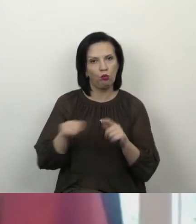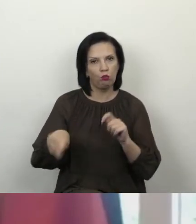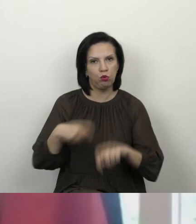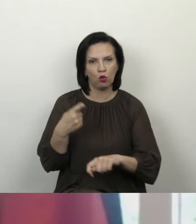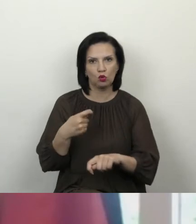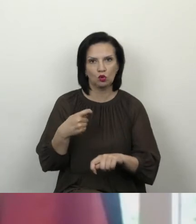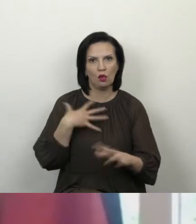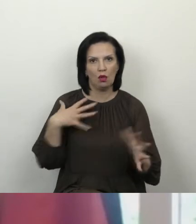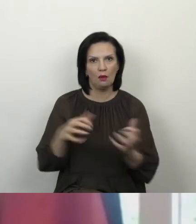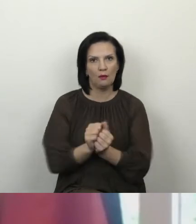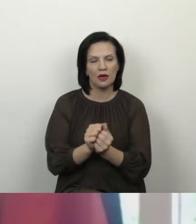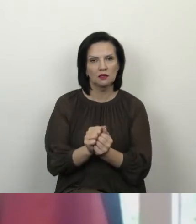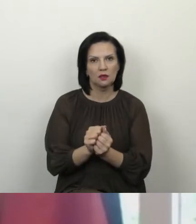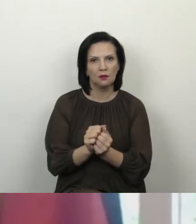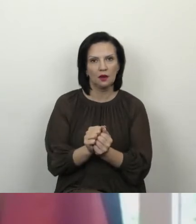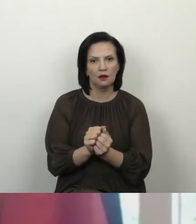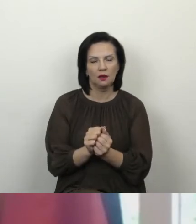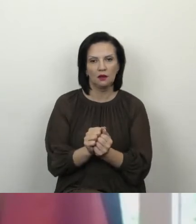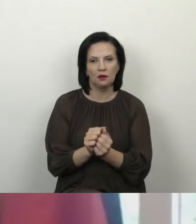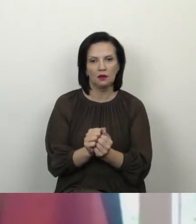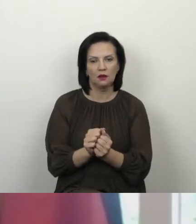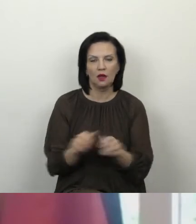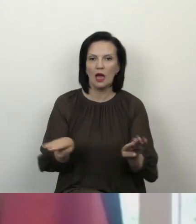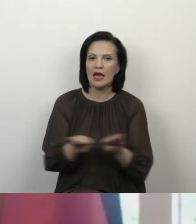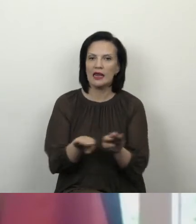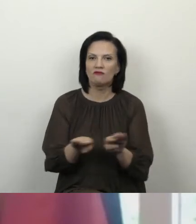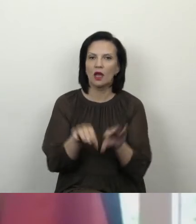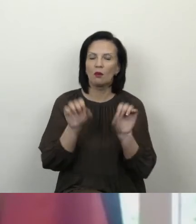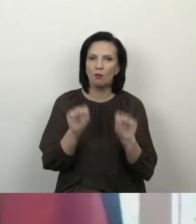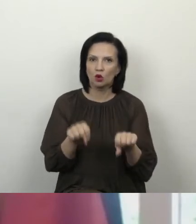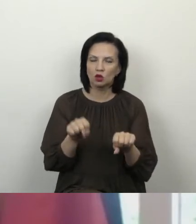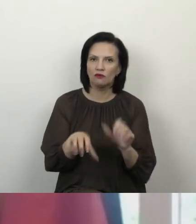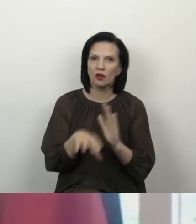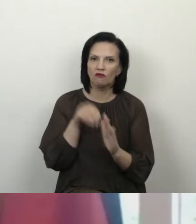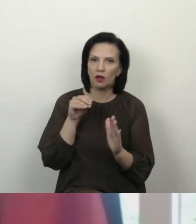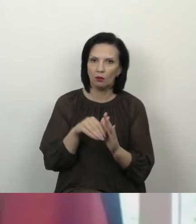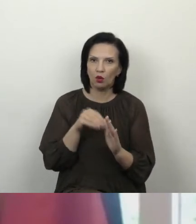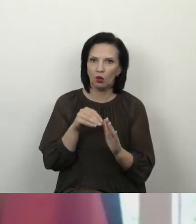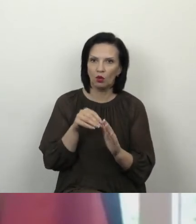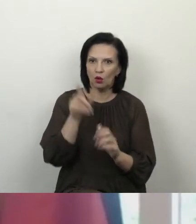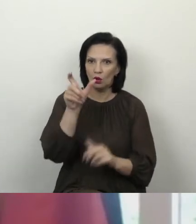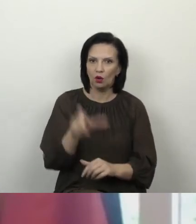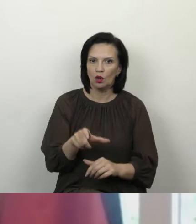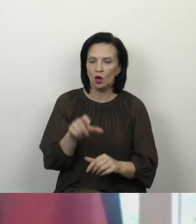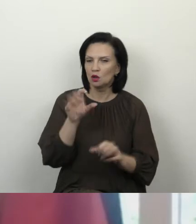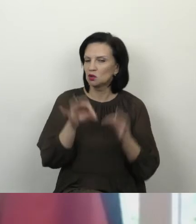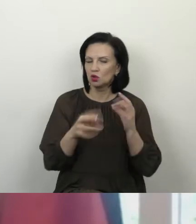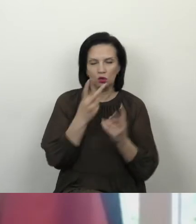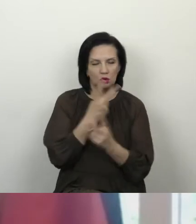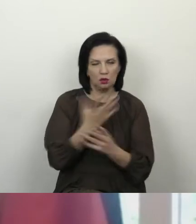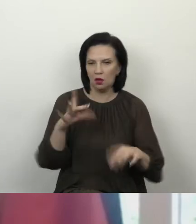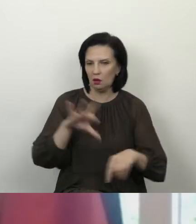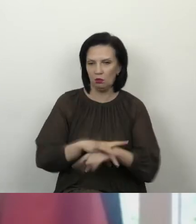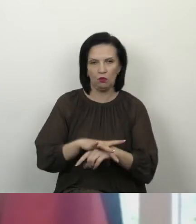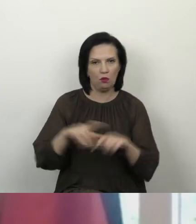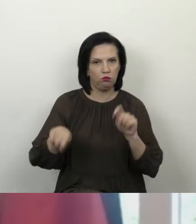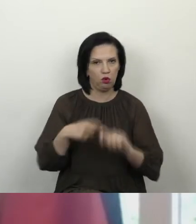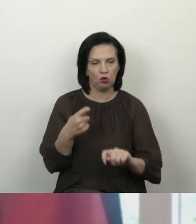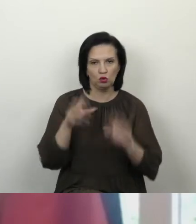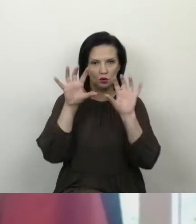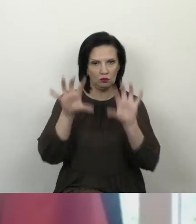opportunities. The court was not able to find a violation of the Constitution in this case. There were